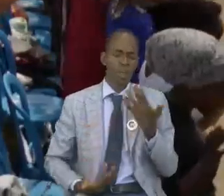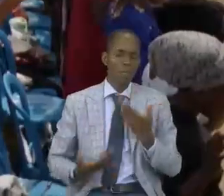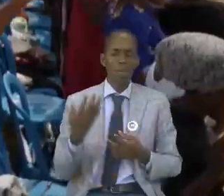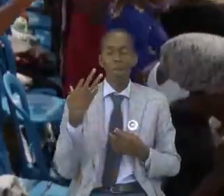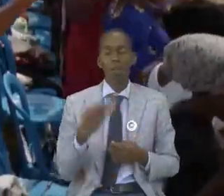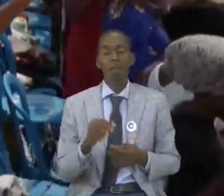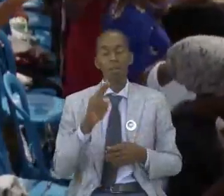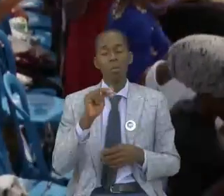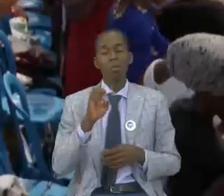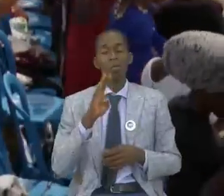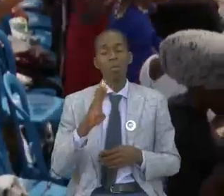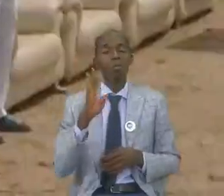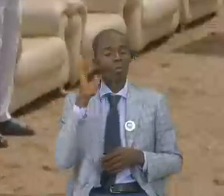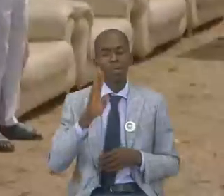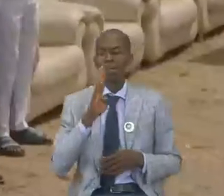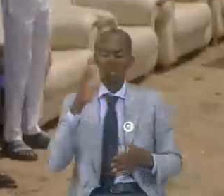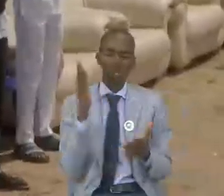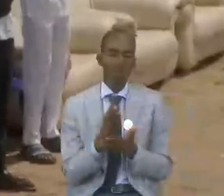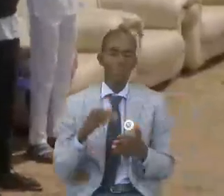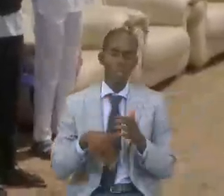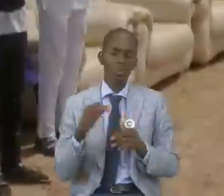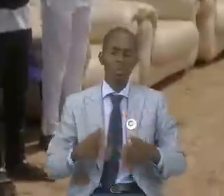Nebuchadnezzar will be quenched from your life.